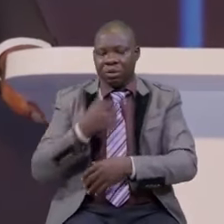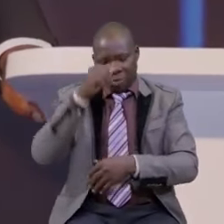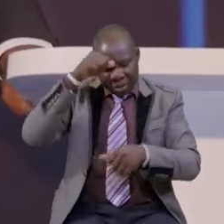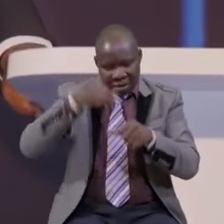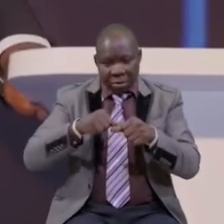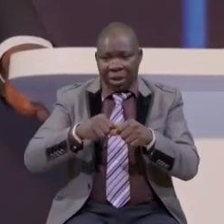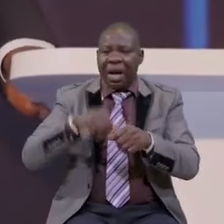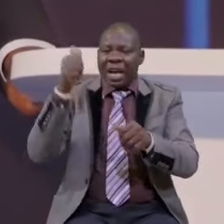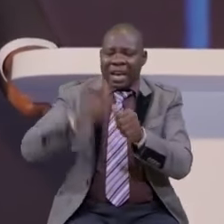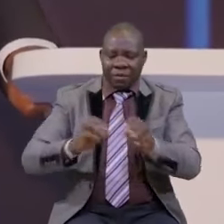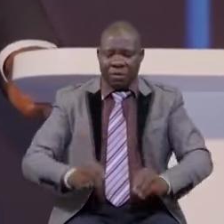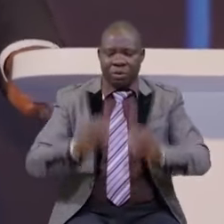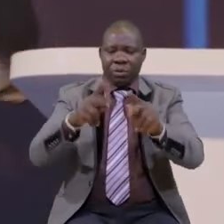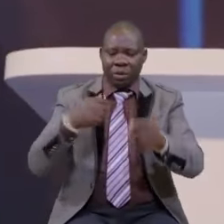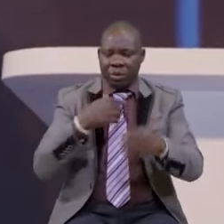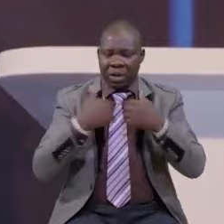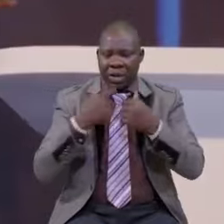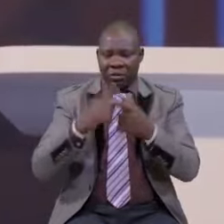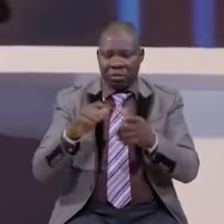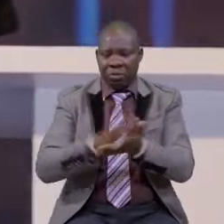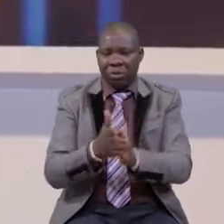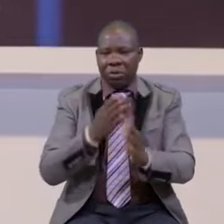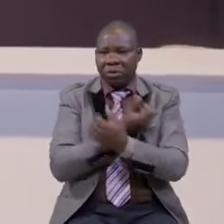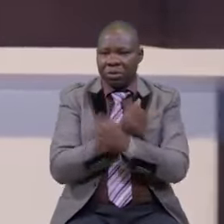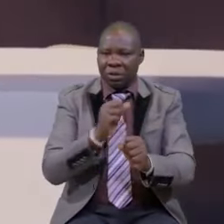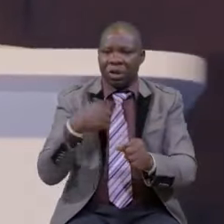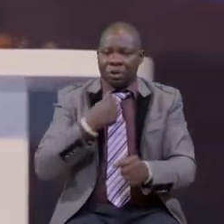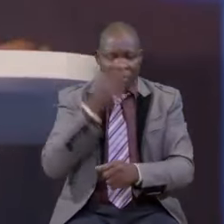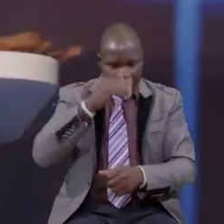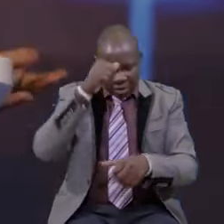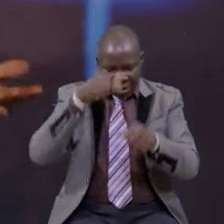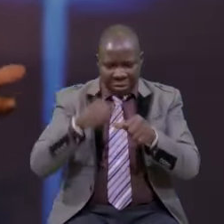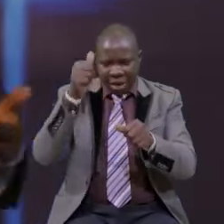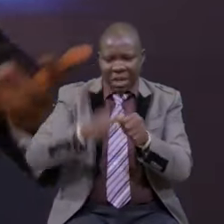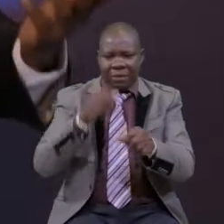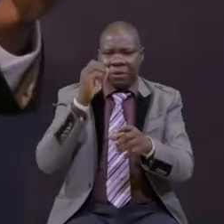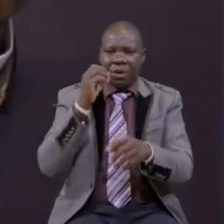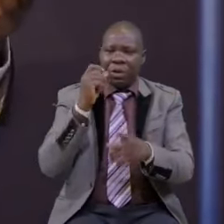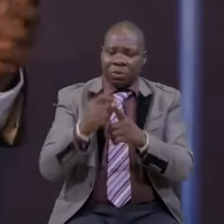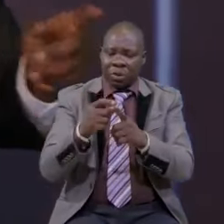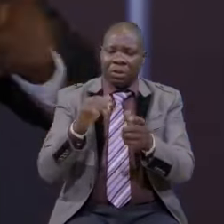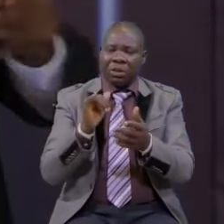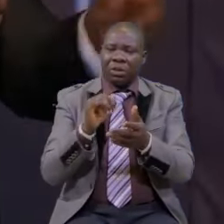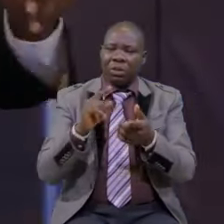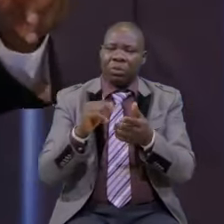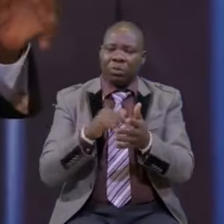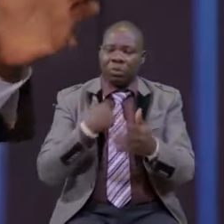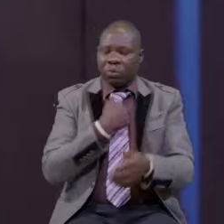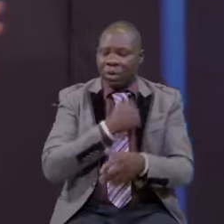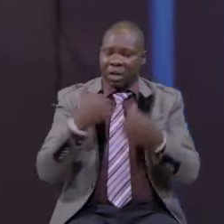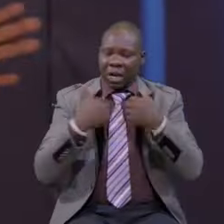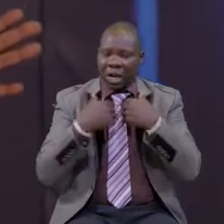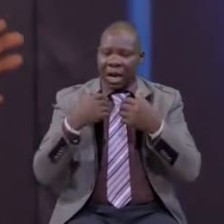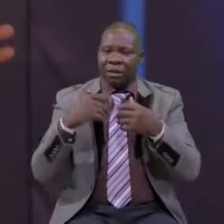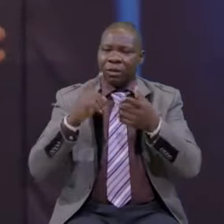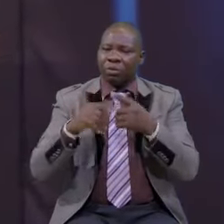had to get saved. We'll remember every message we had, you could have been saved. We'll remember all the contacts that